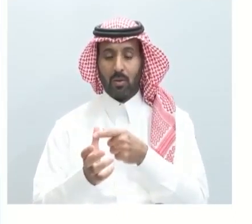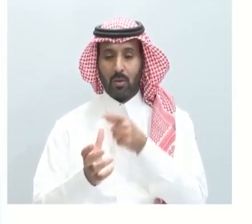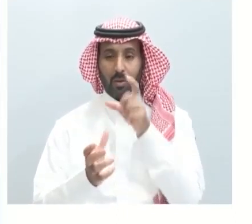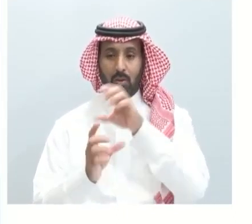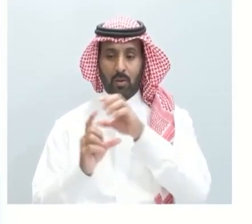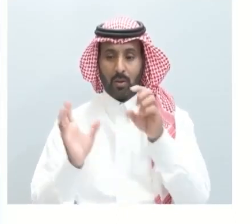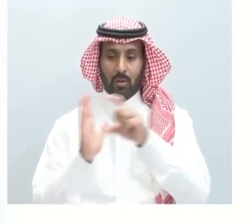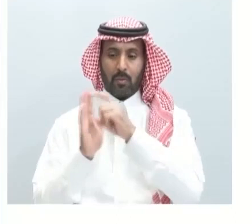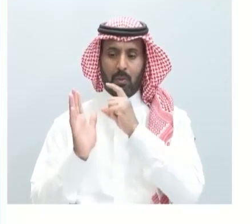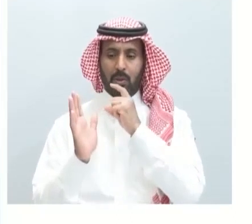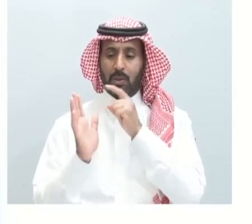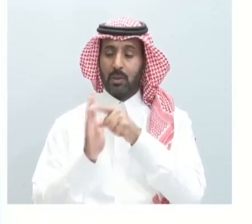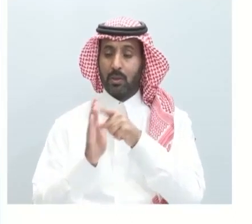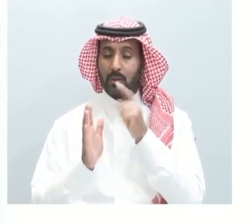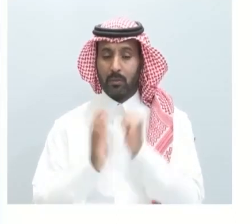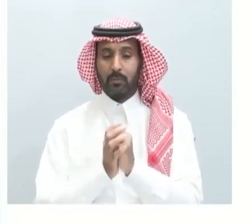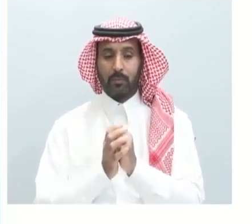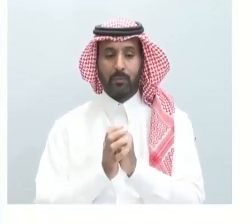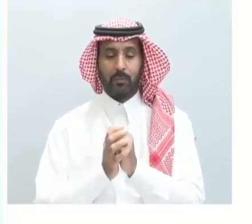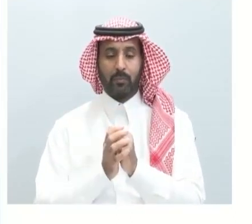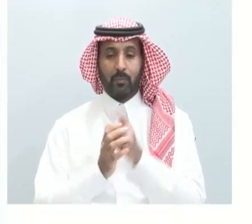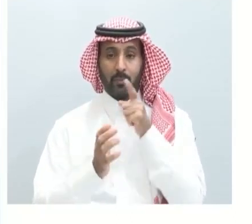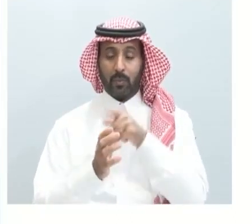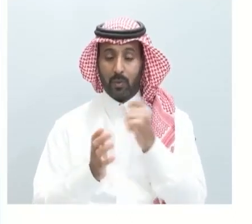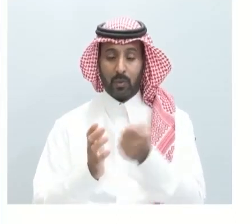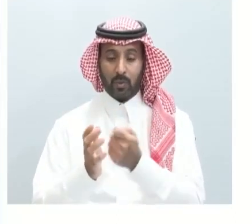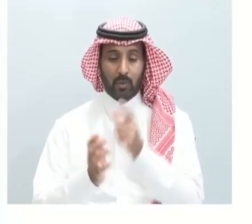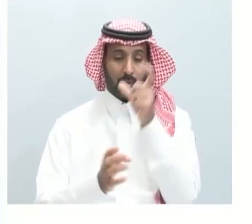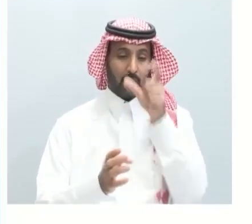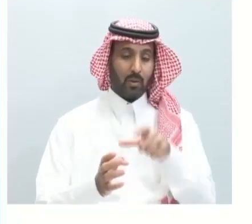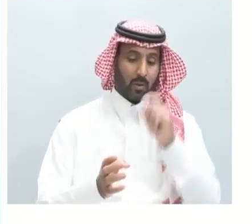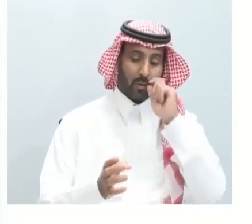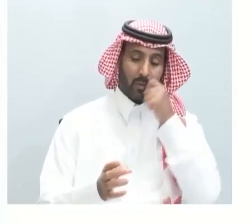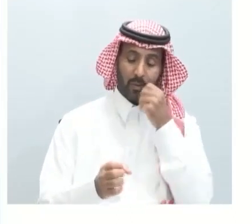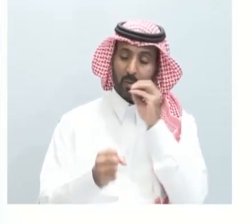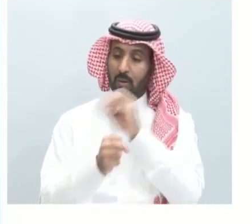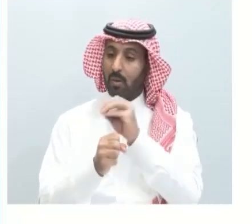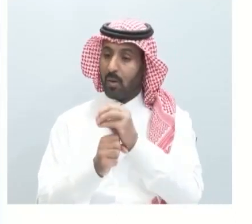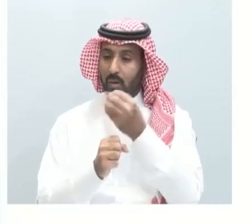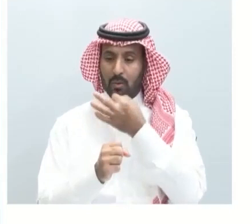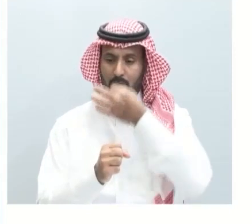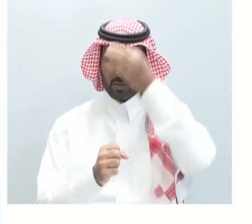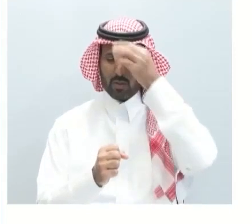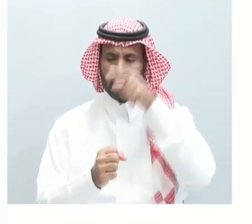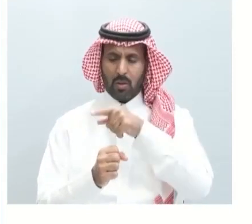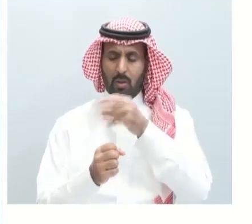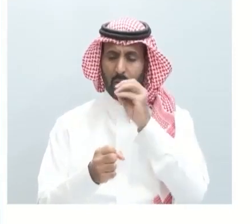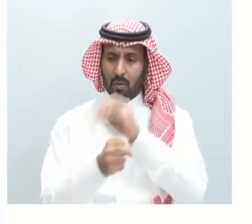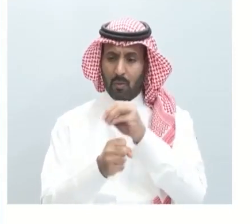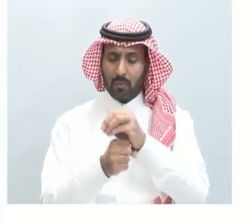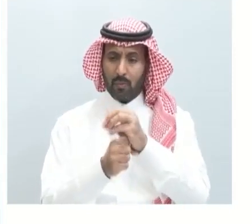subject again in expository essay the writer explains describes or gives